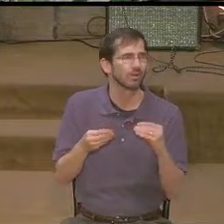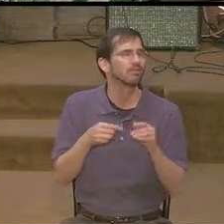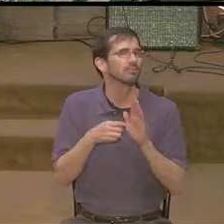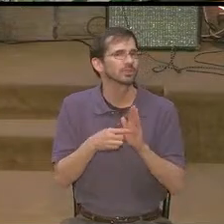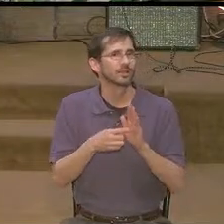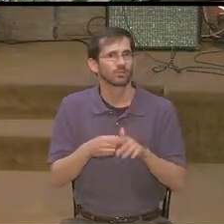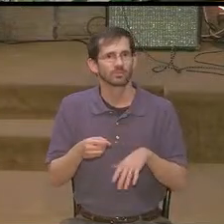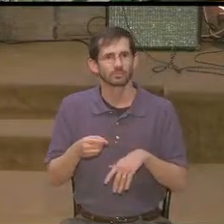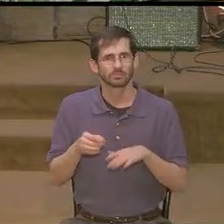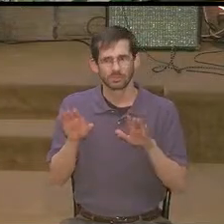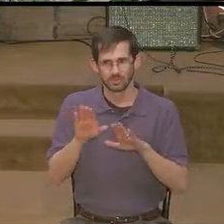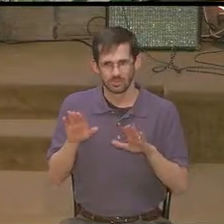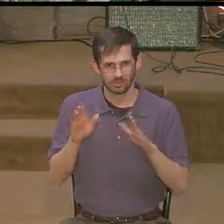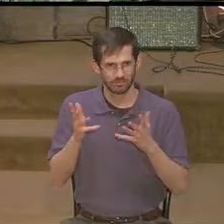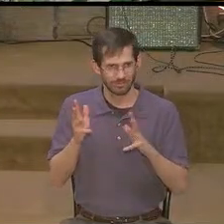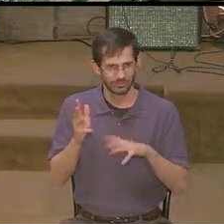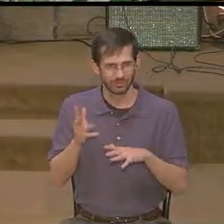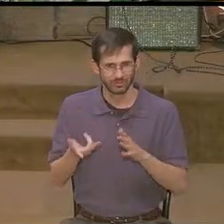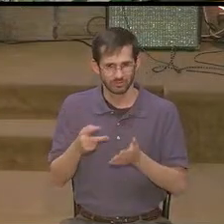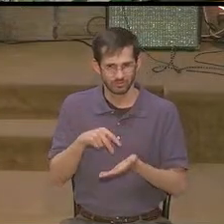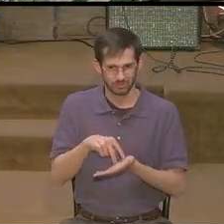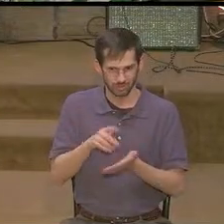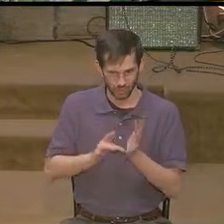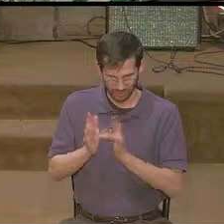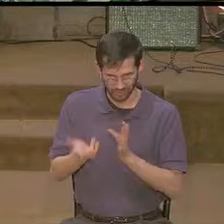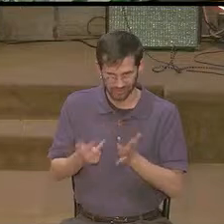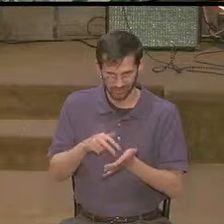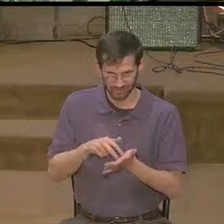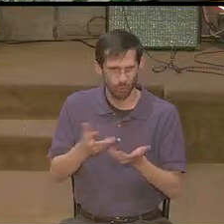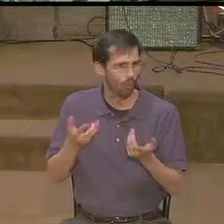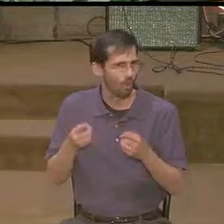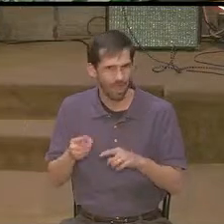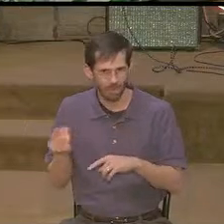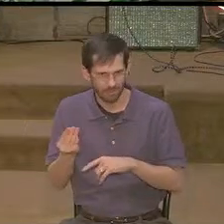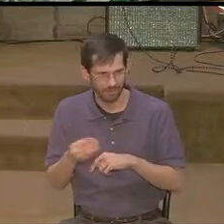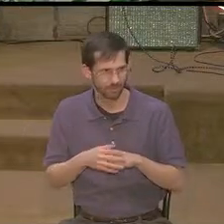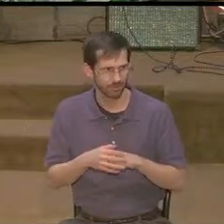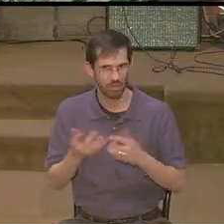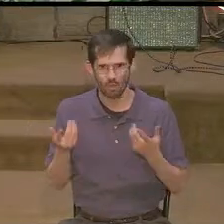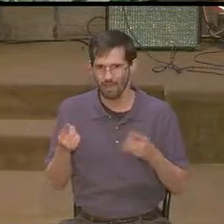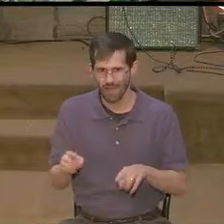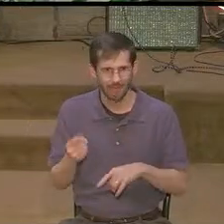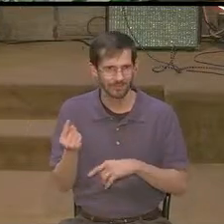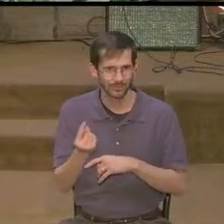on Tuesday, and what was going on Wednesday. And then next week,